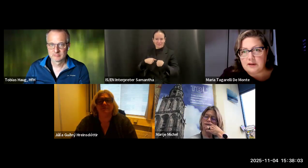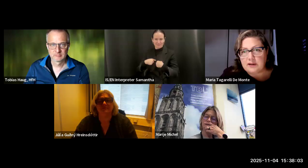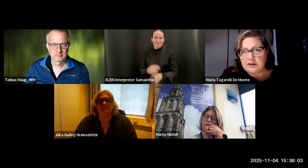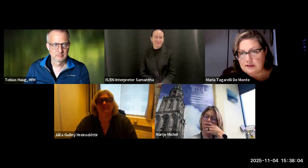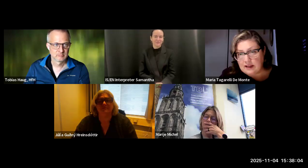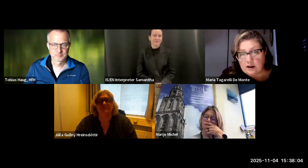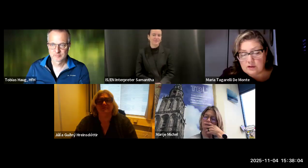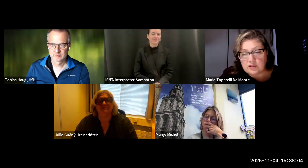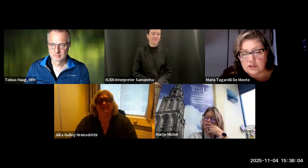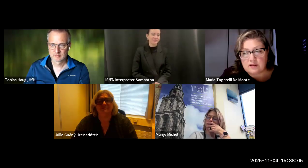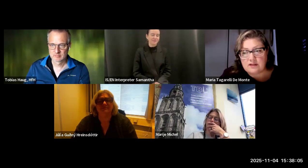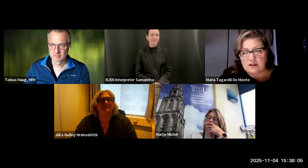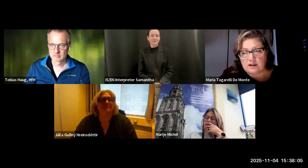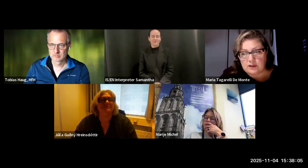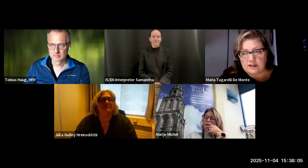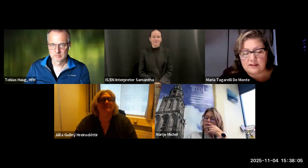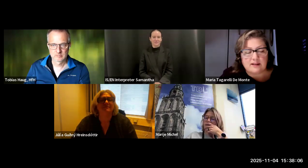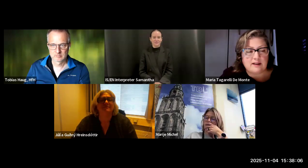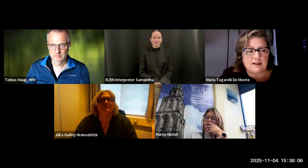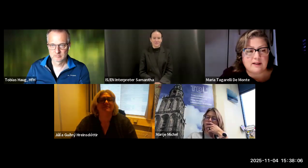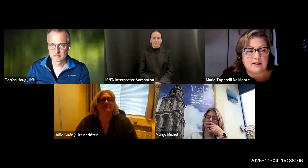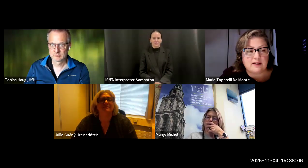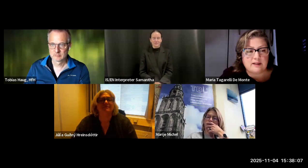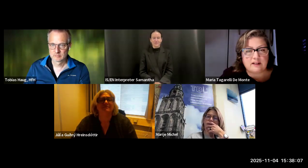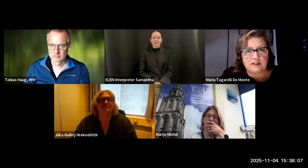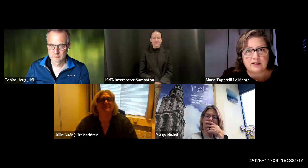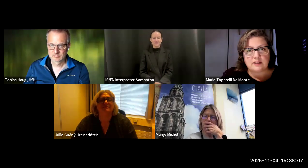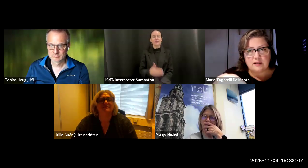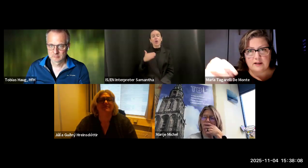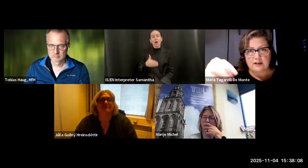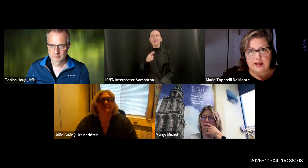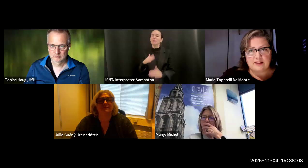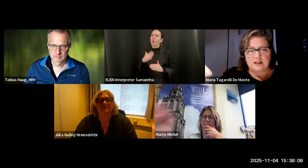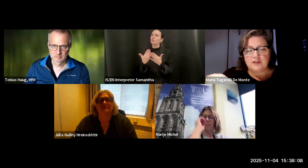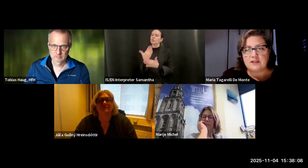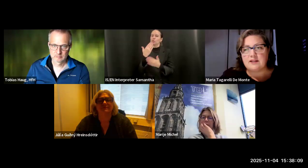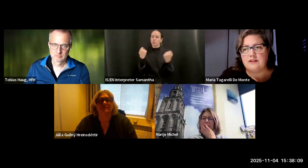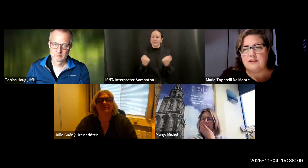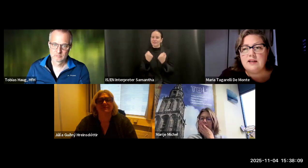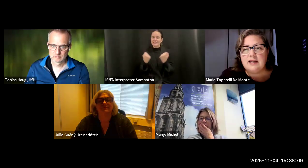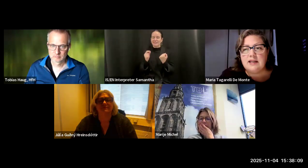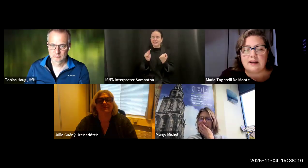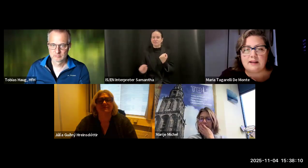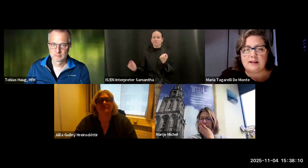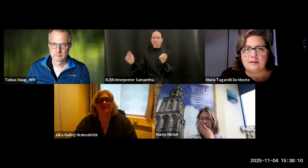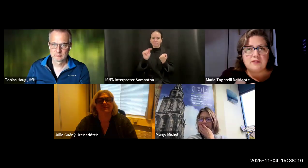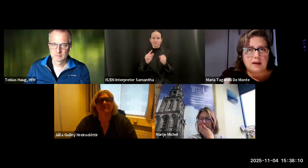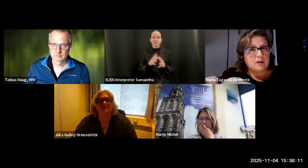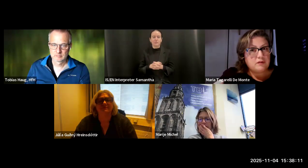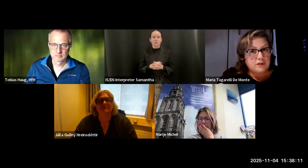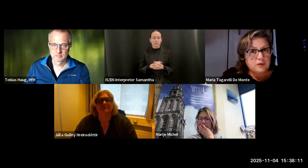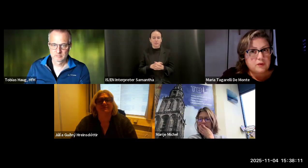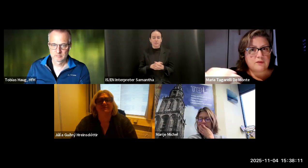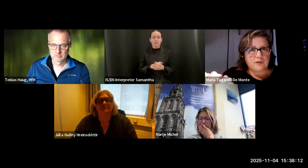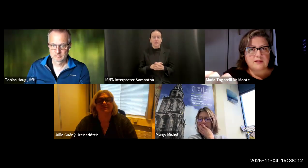what happened, since they are just starting with these activities at the advanced level, is that many